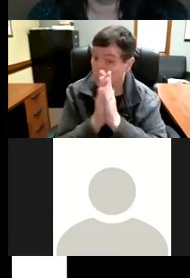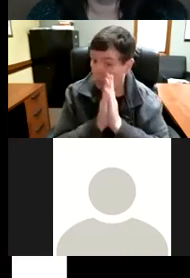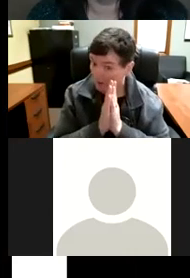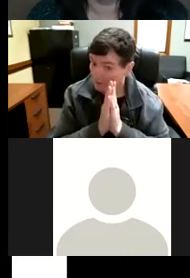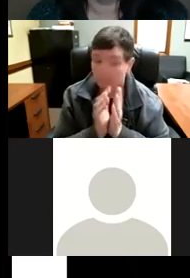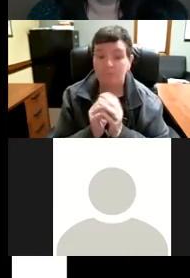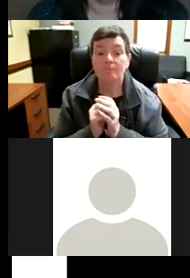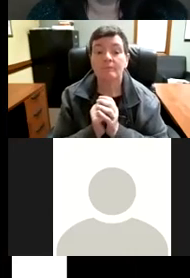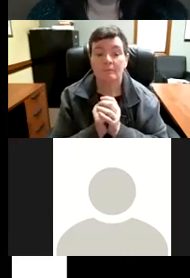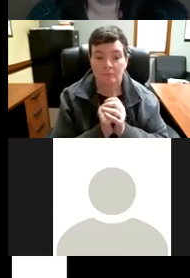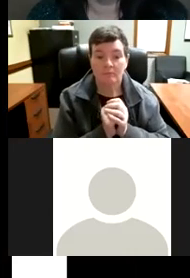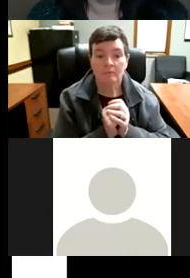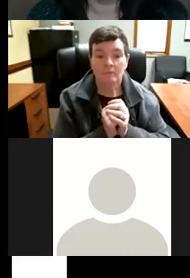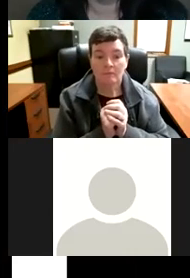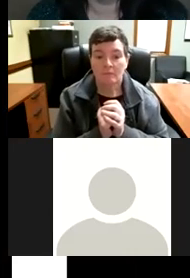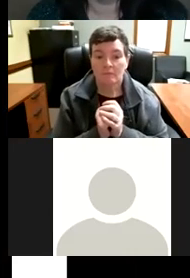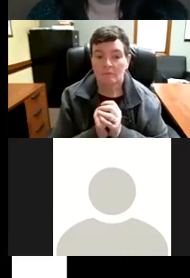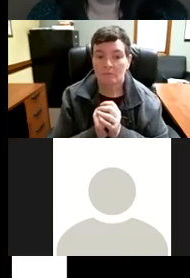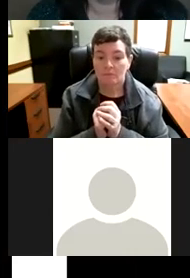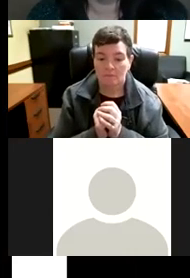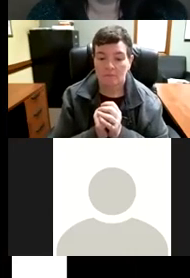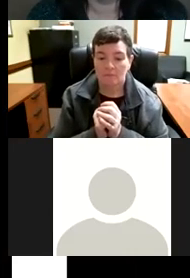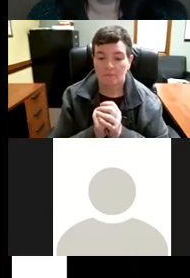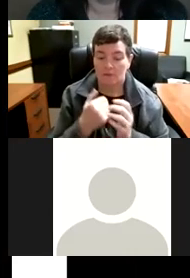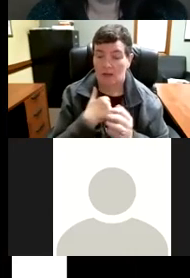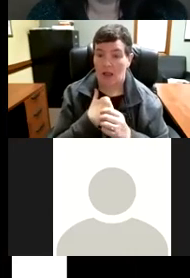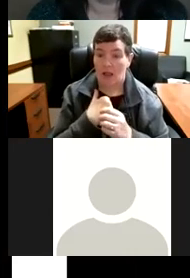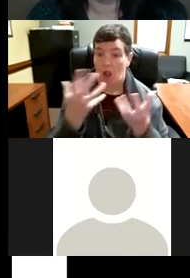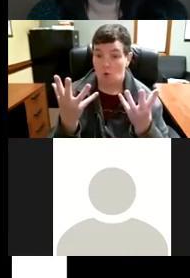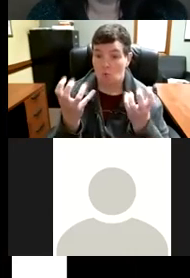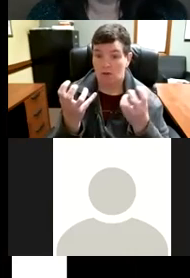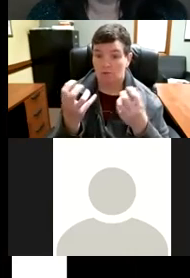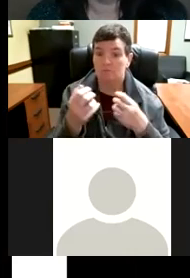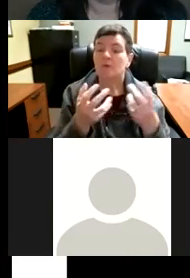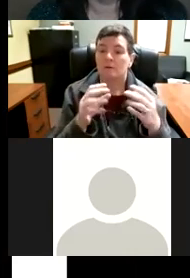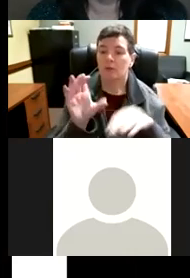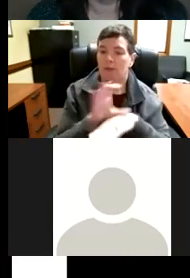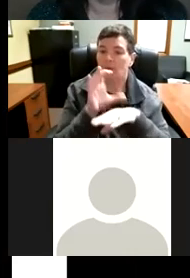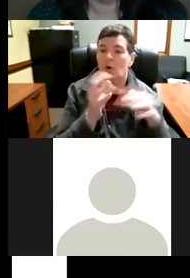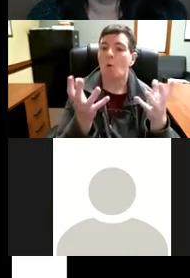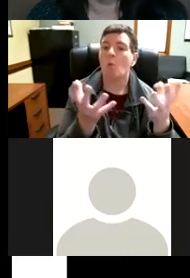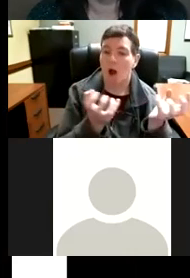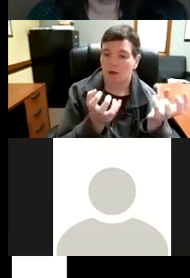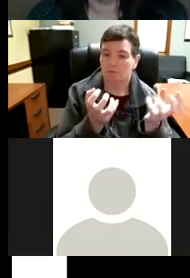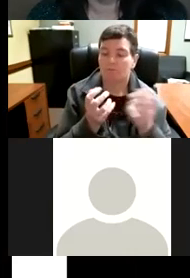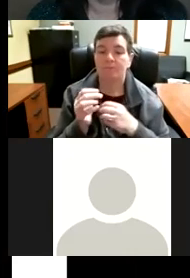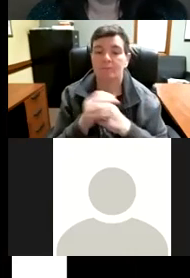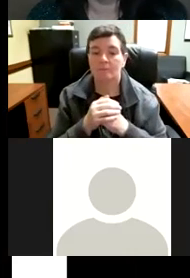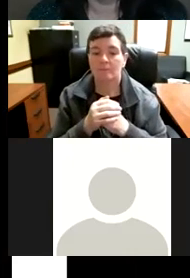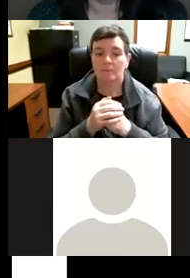ask. If you want it, you say, I want. Want. What do you